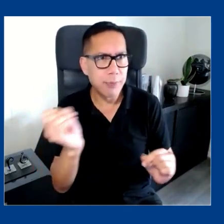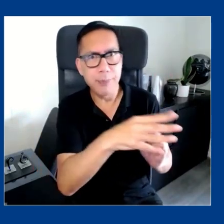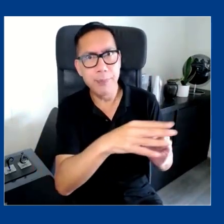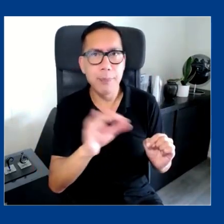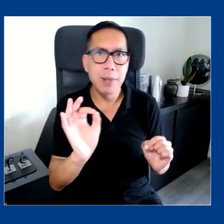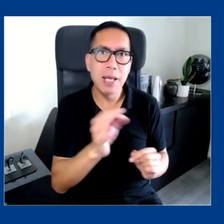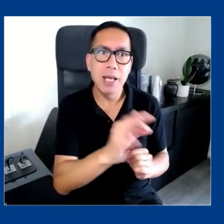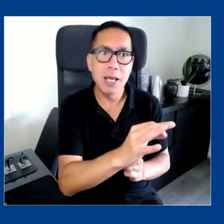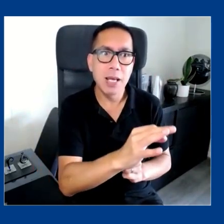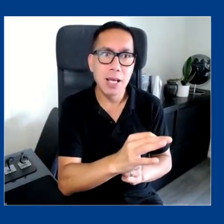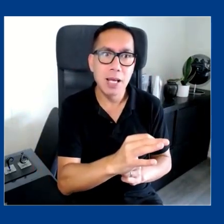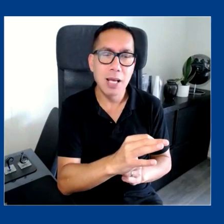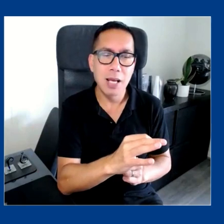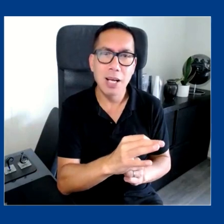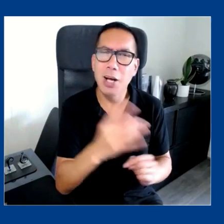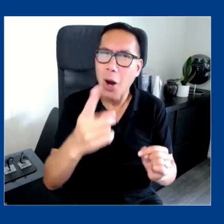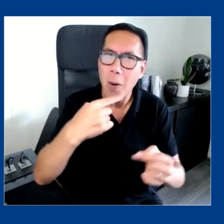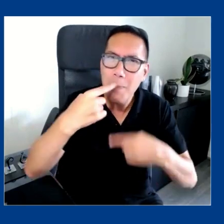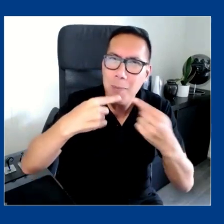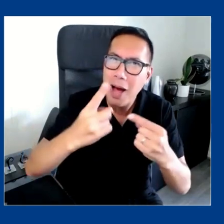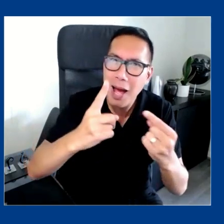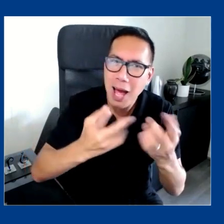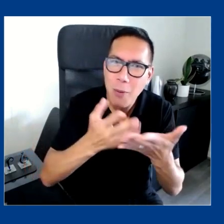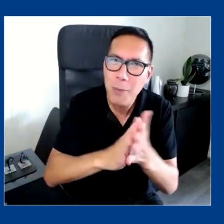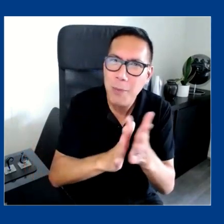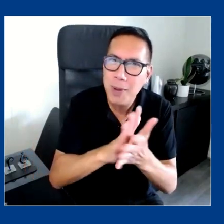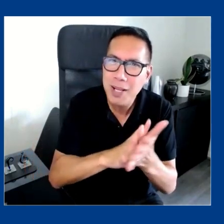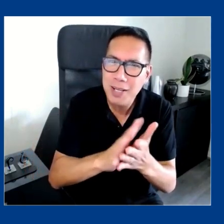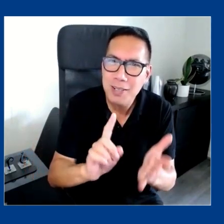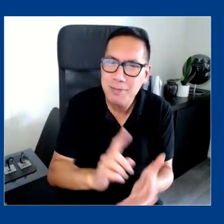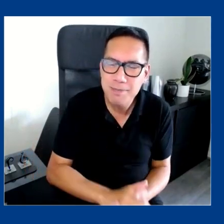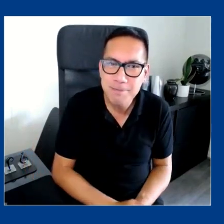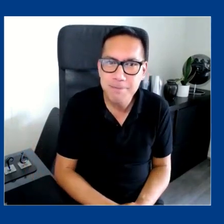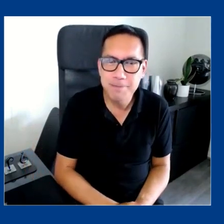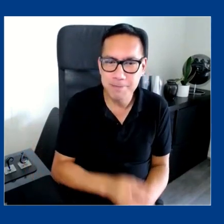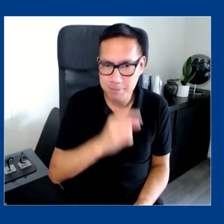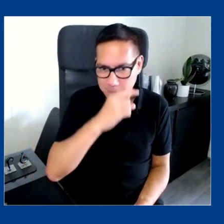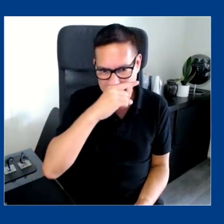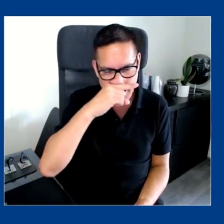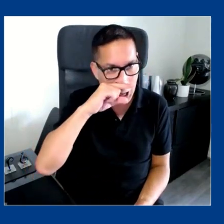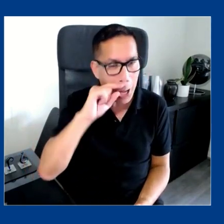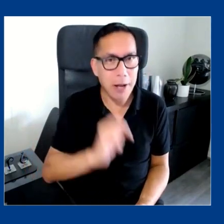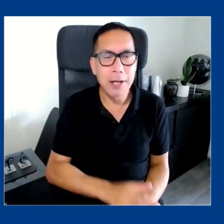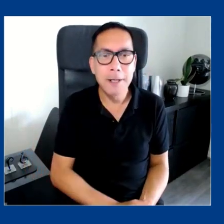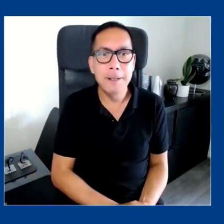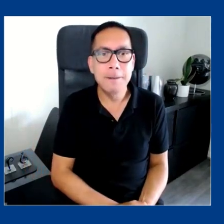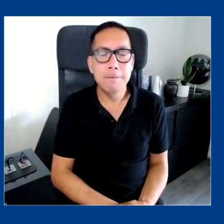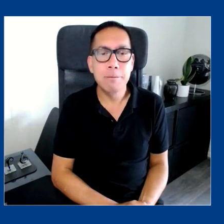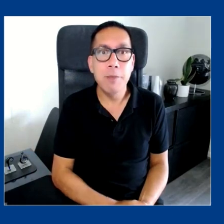How so? Explain that further. Well, they prayed first